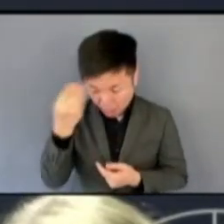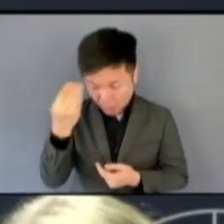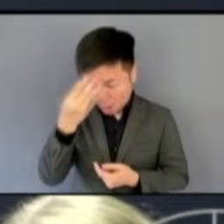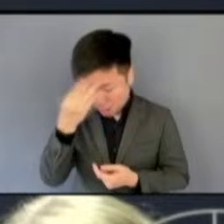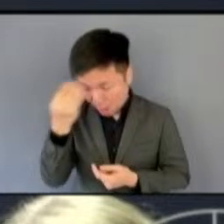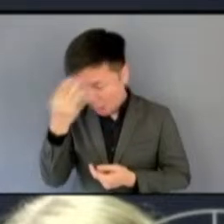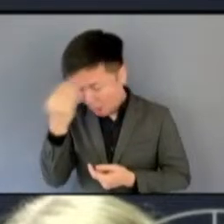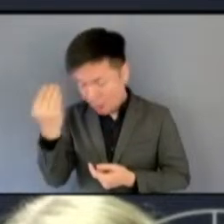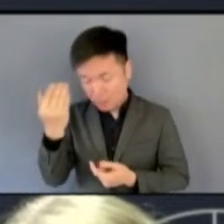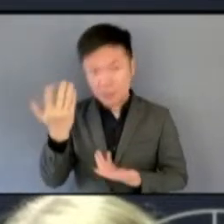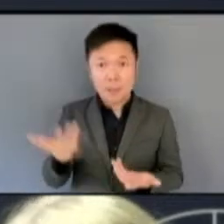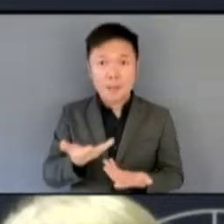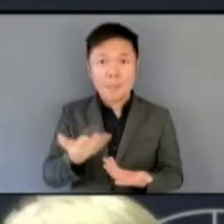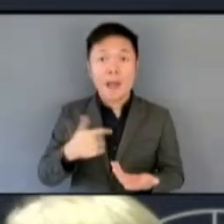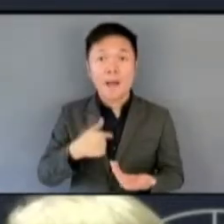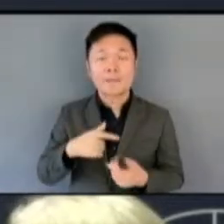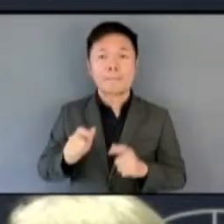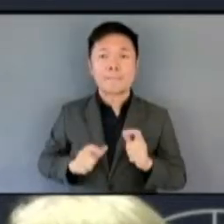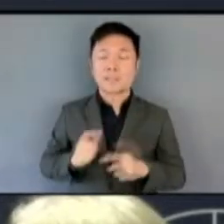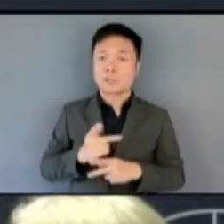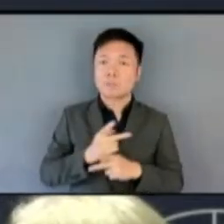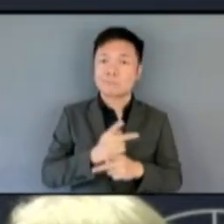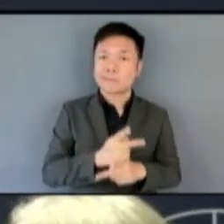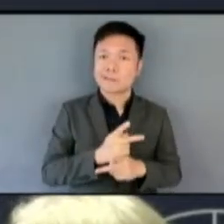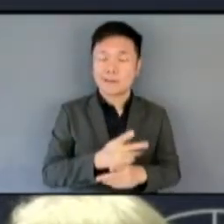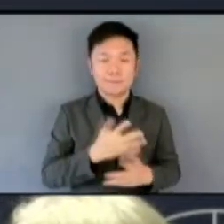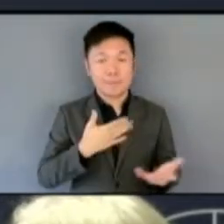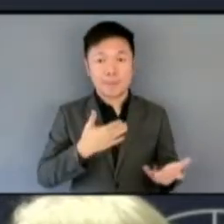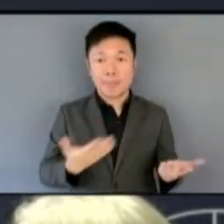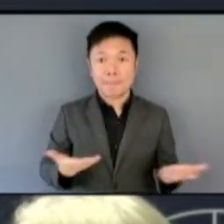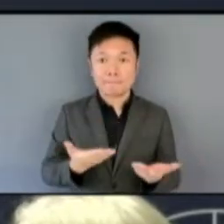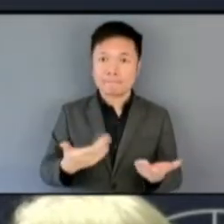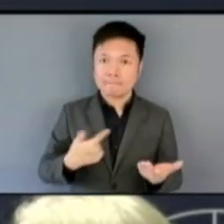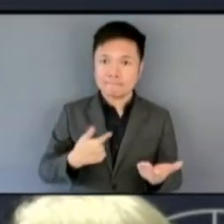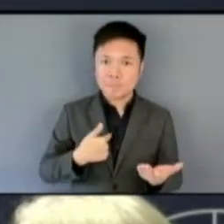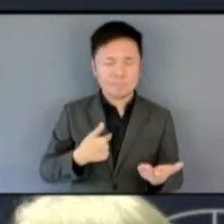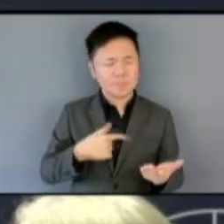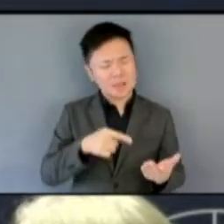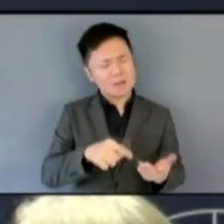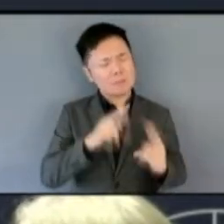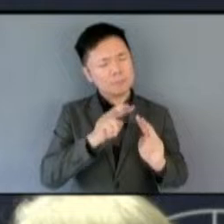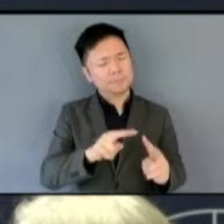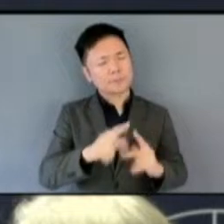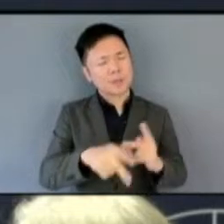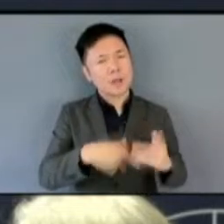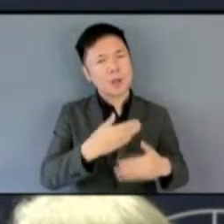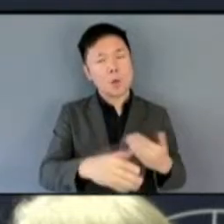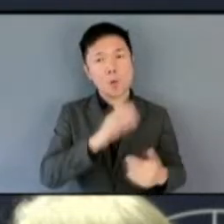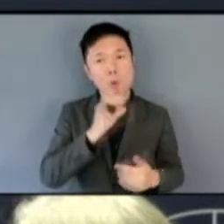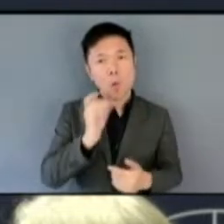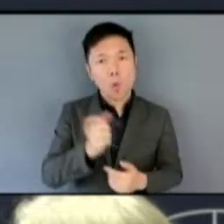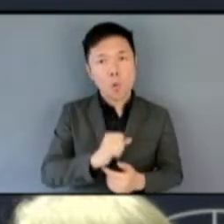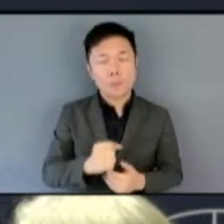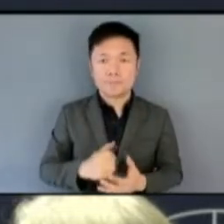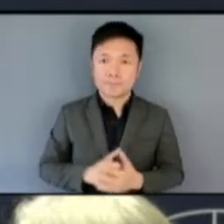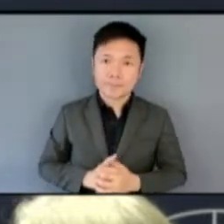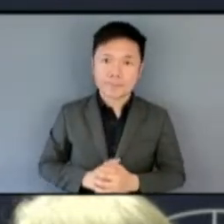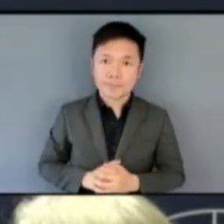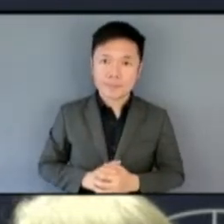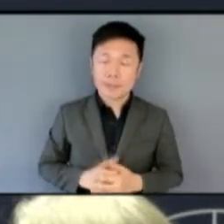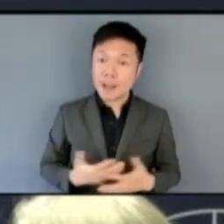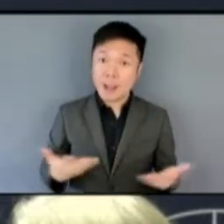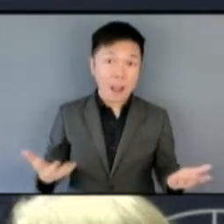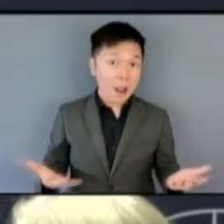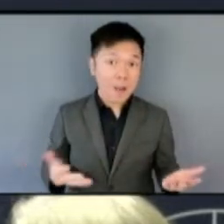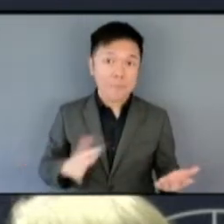and maybe the caregiver. So maybe the husband and the wife, as they get older. But really actually much later in the long-term care